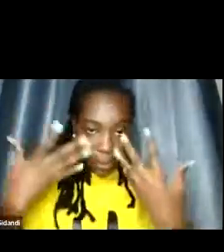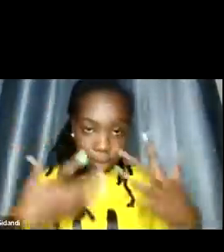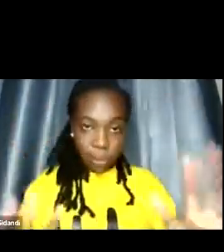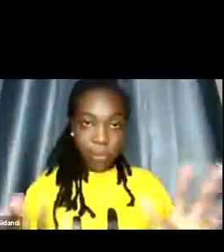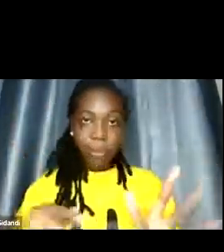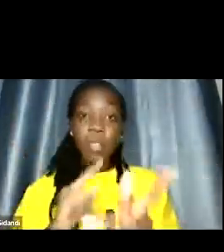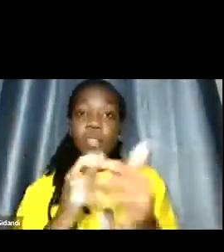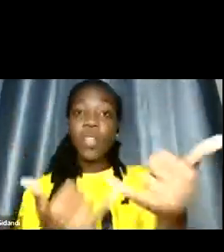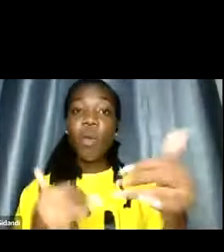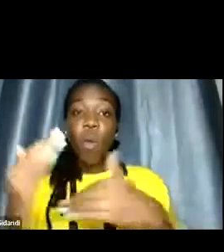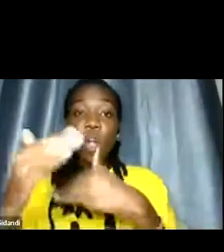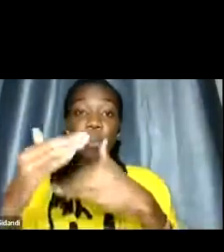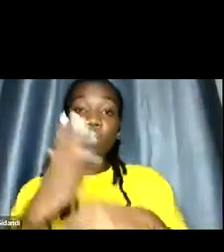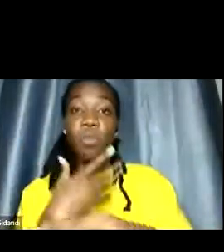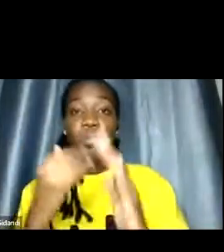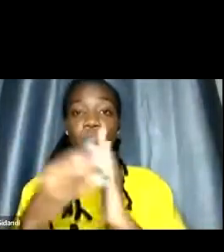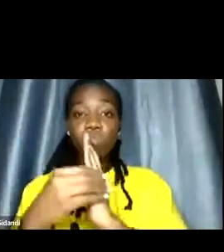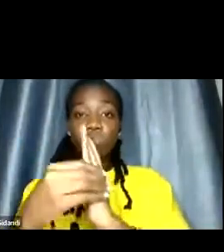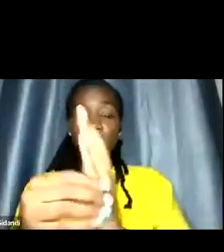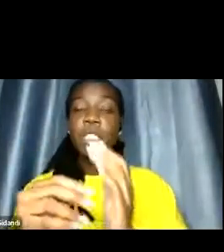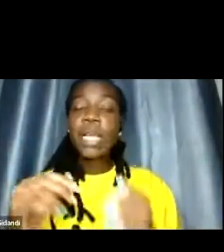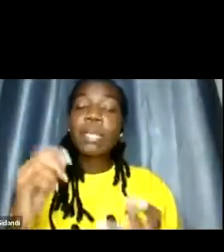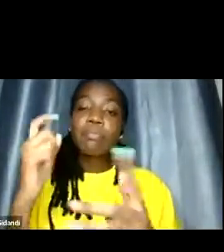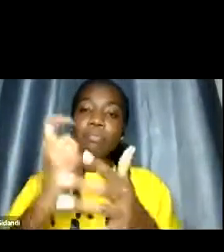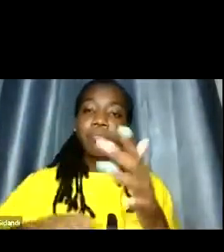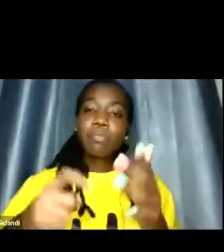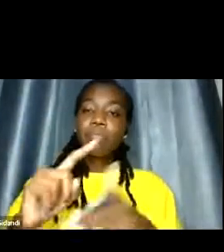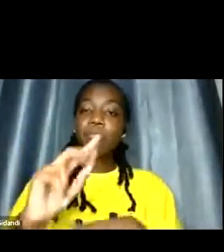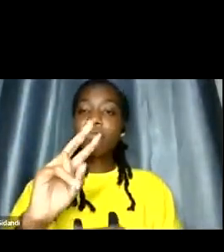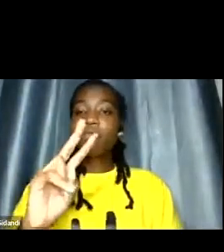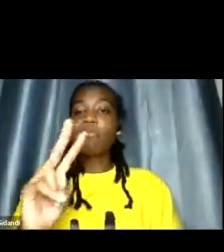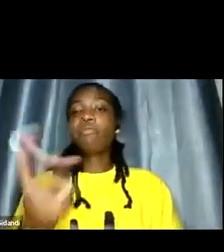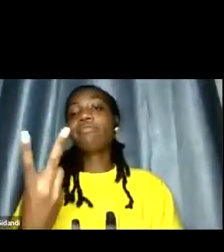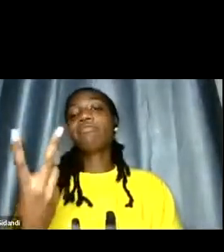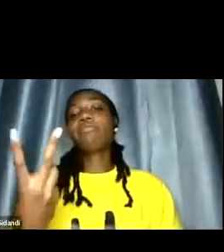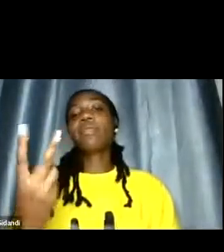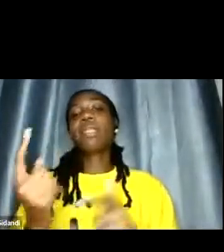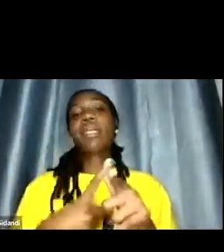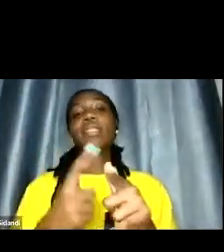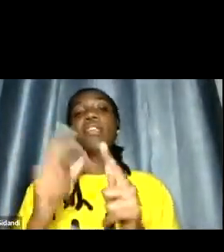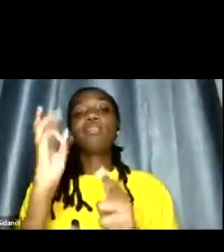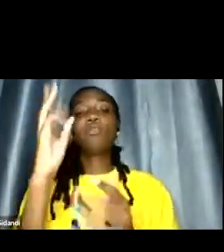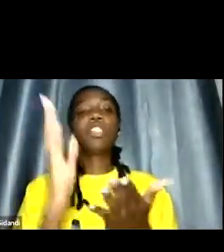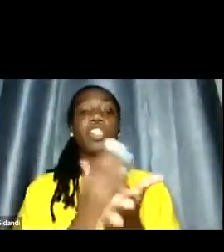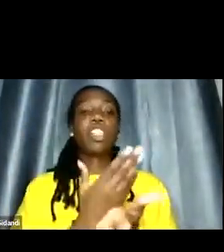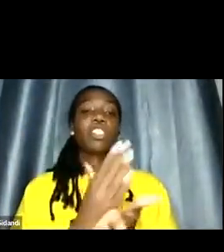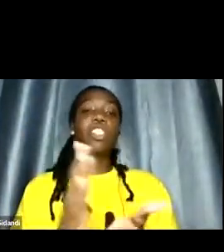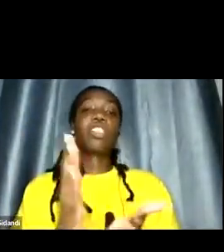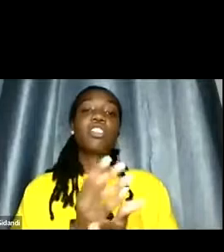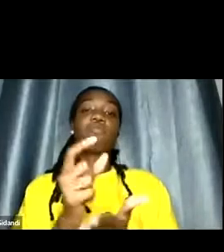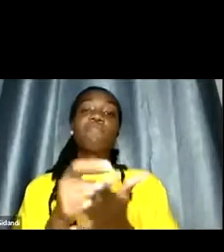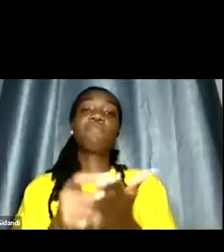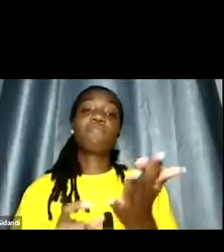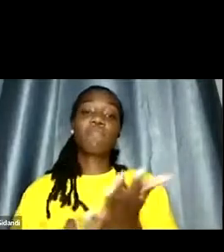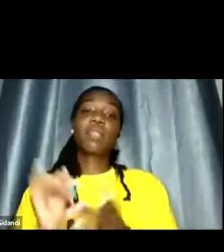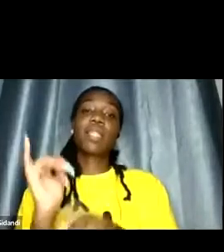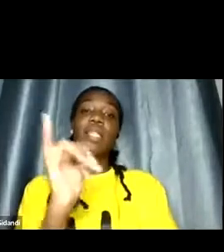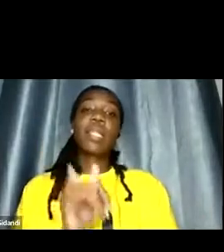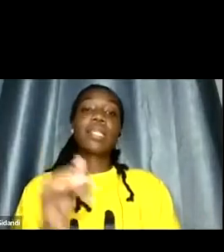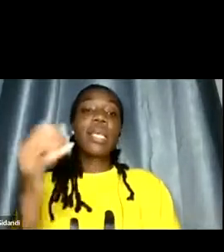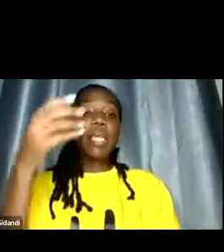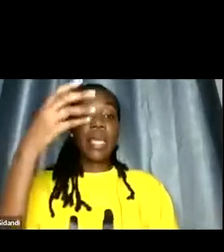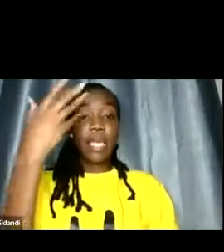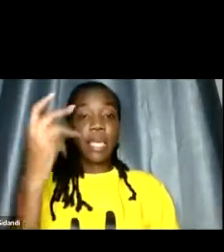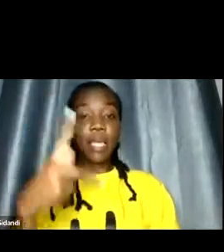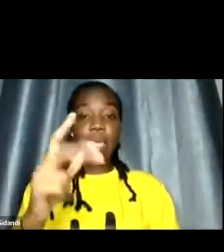guide people on that. We are charging 2,000 shillings. I'll be sharing the flyer at the end. And please register your students. Kevin has put